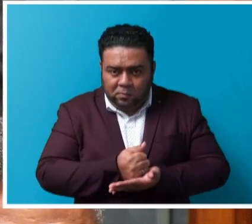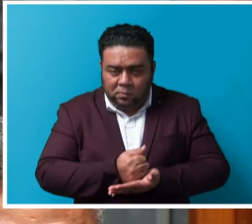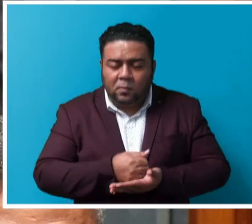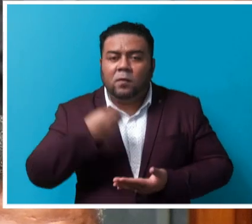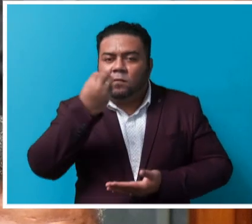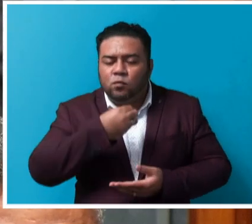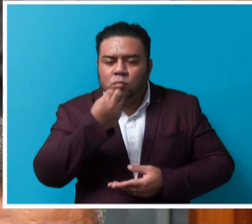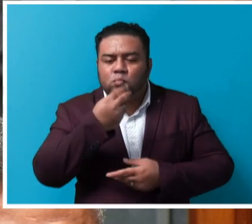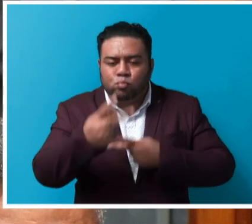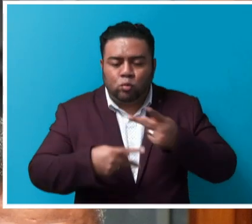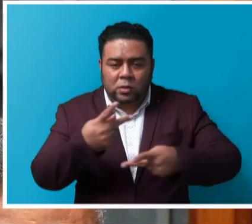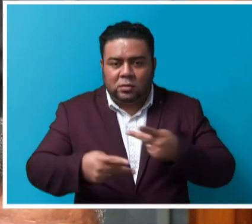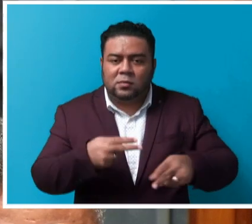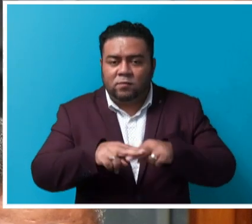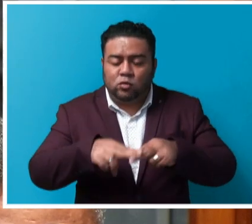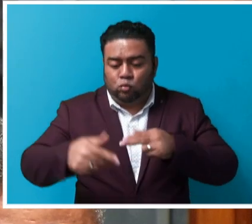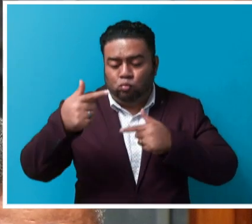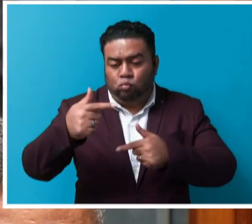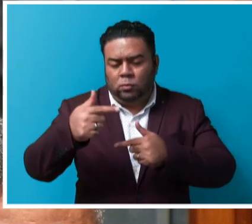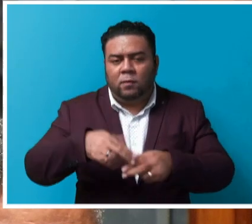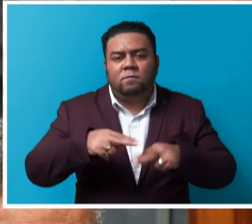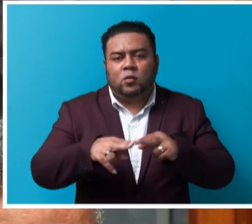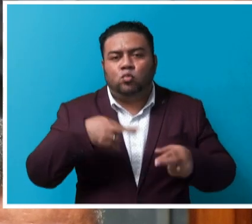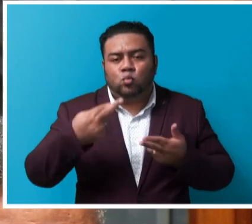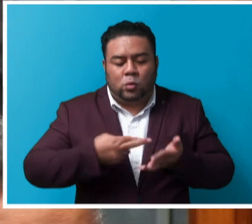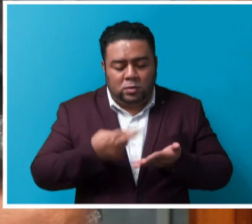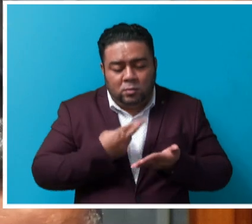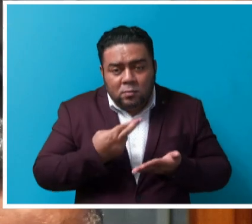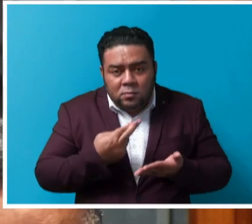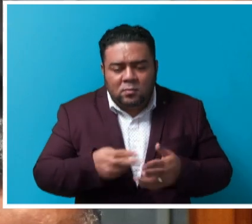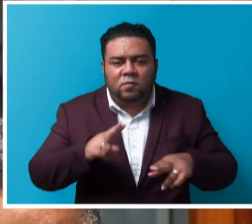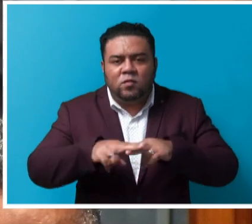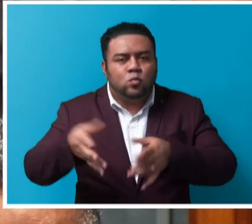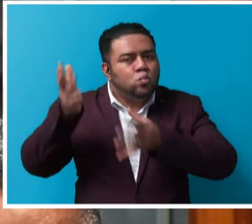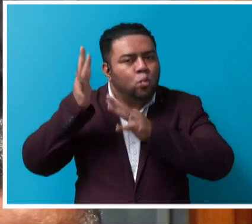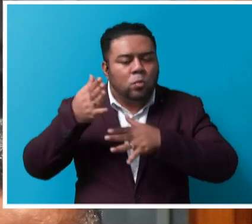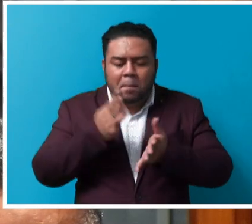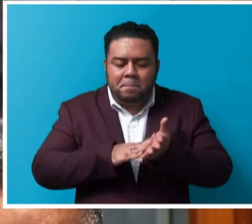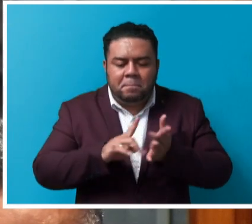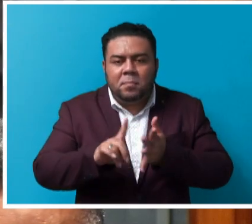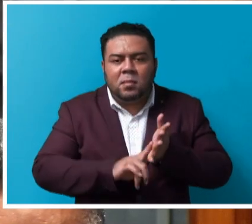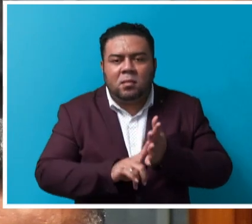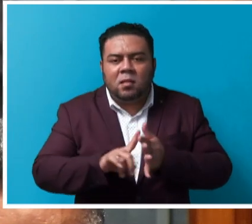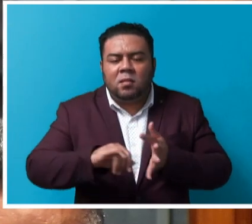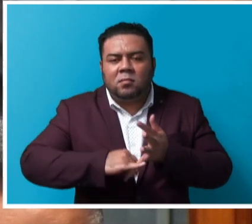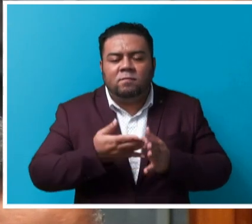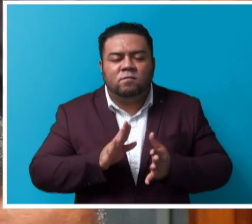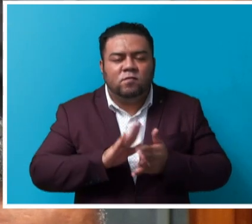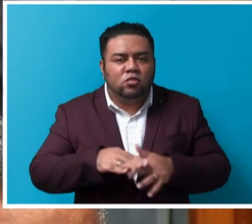Processors Fiji Limited, Fiji Rice Limited, Fiji Coconut Millers, Fiji Meat Industry